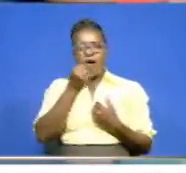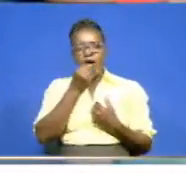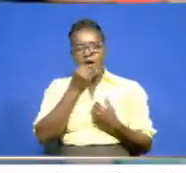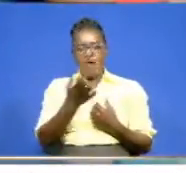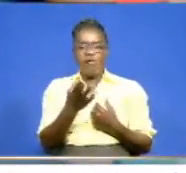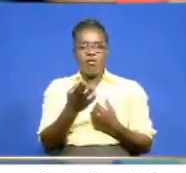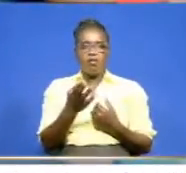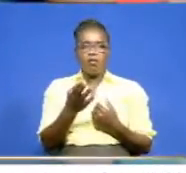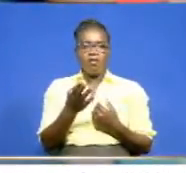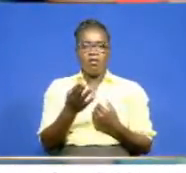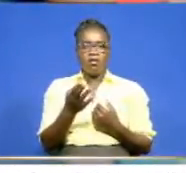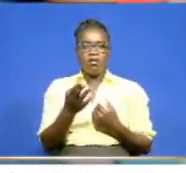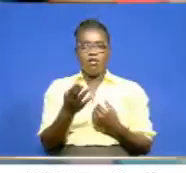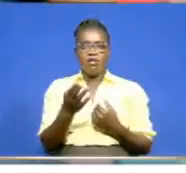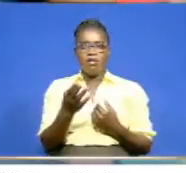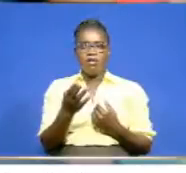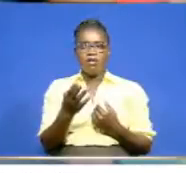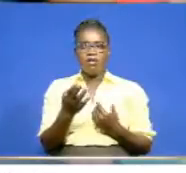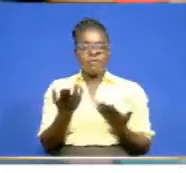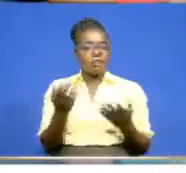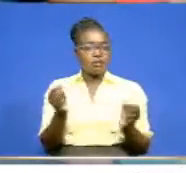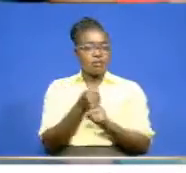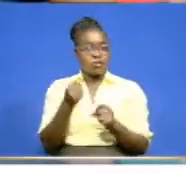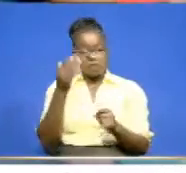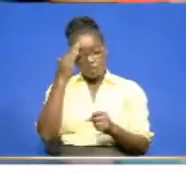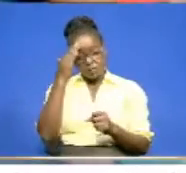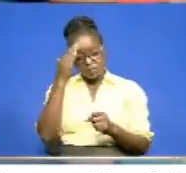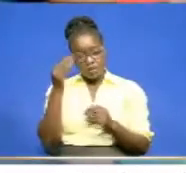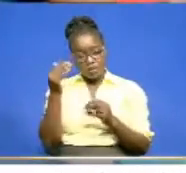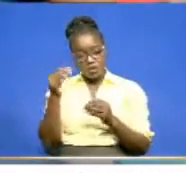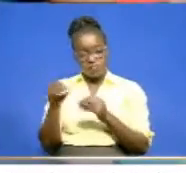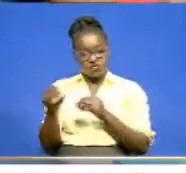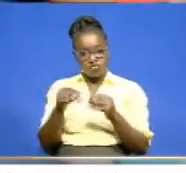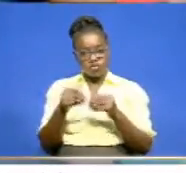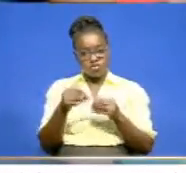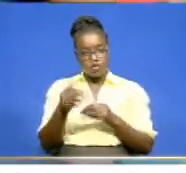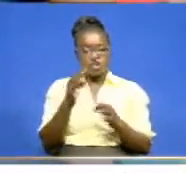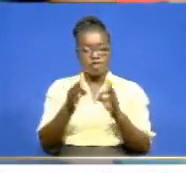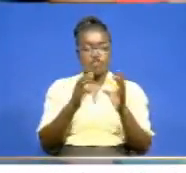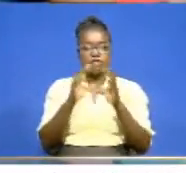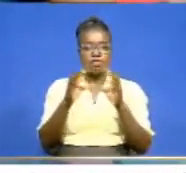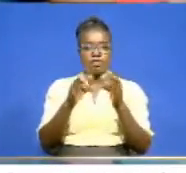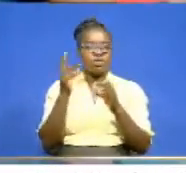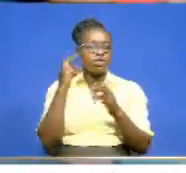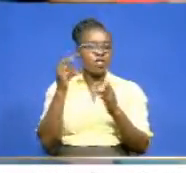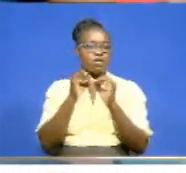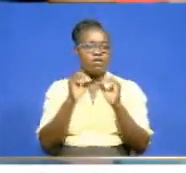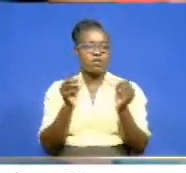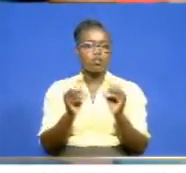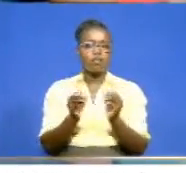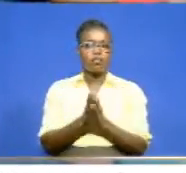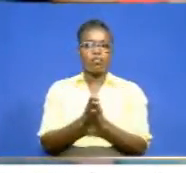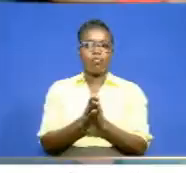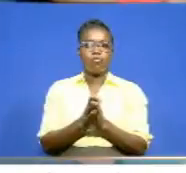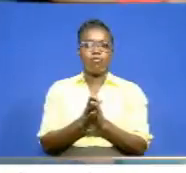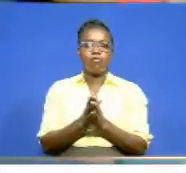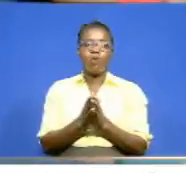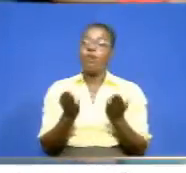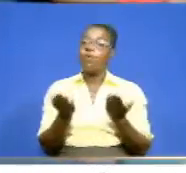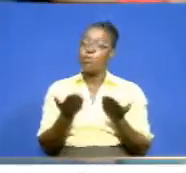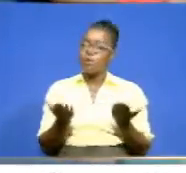no, you know, there's no way we can move forward if the conversations are not had. So lastly, I want you to tell me